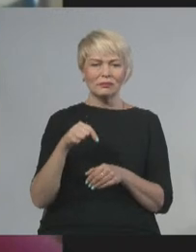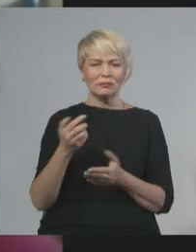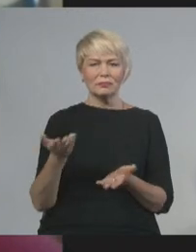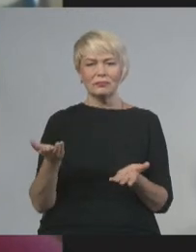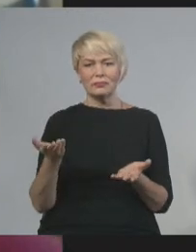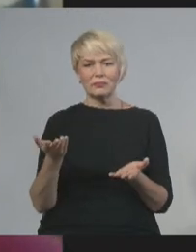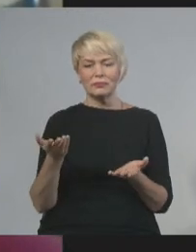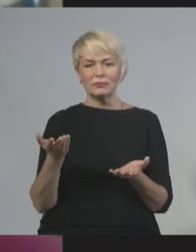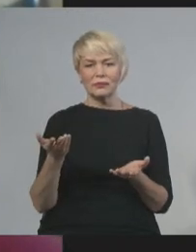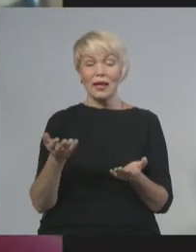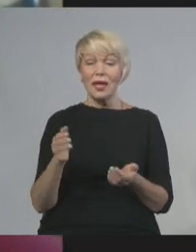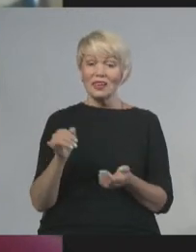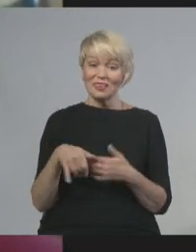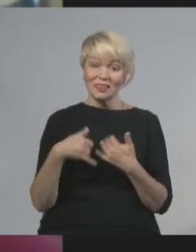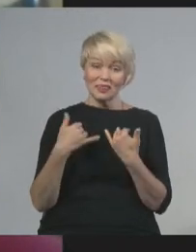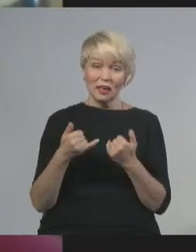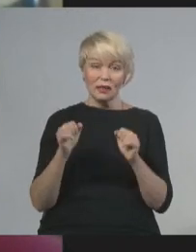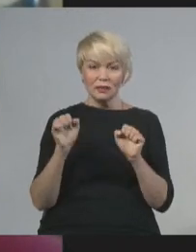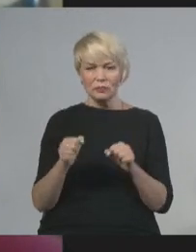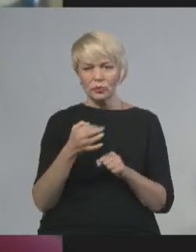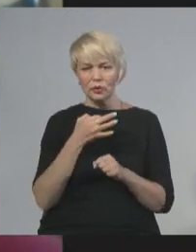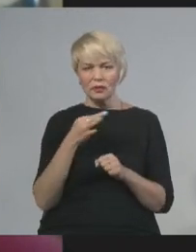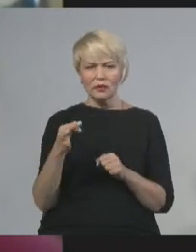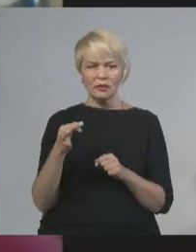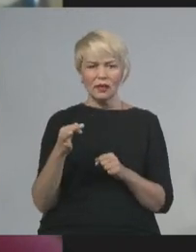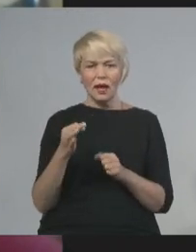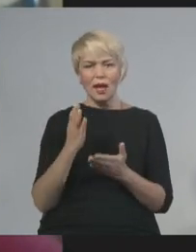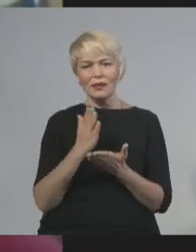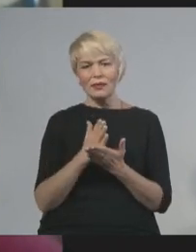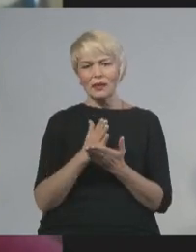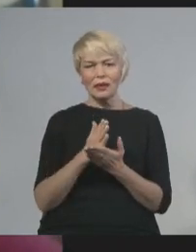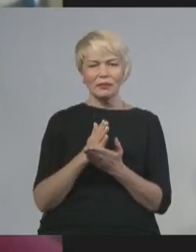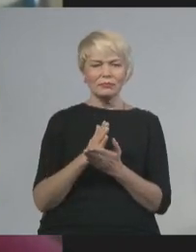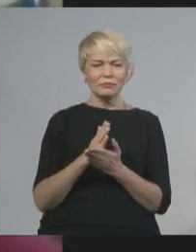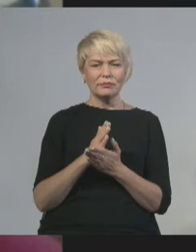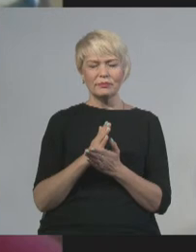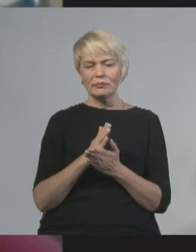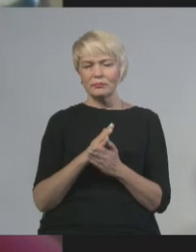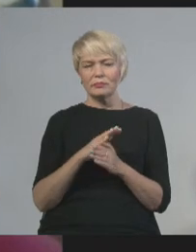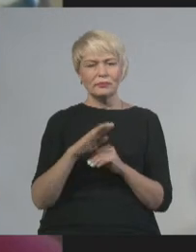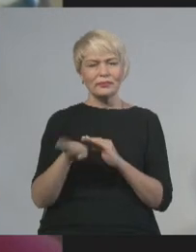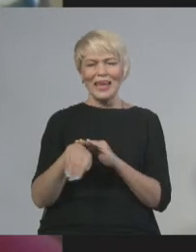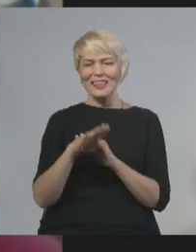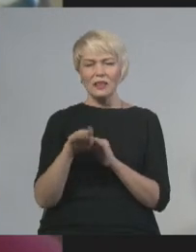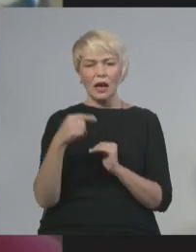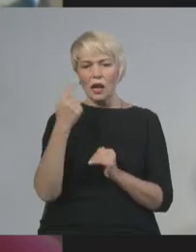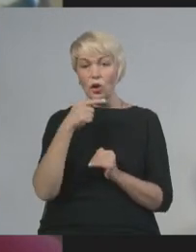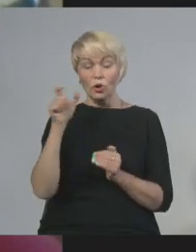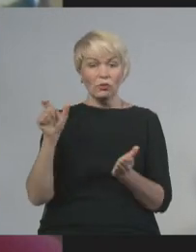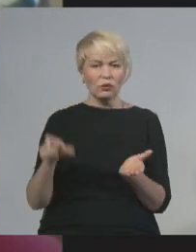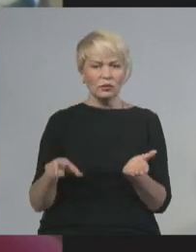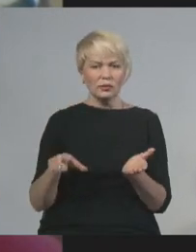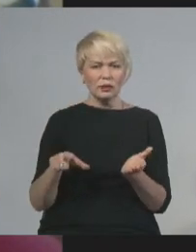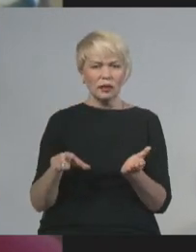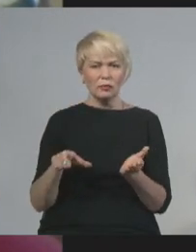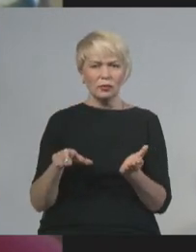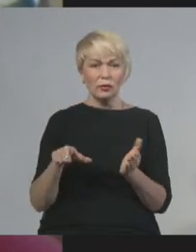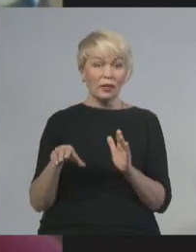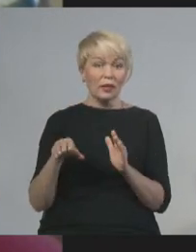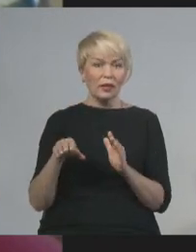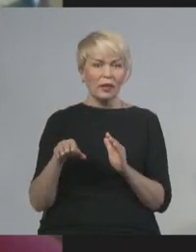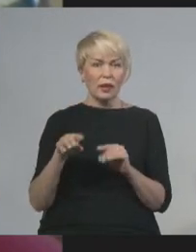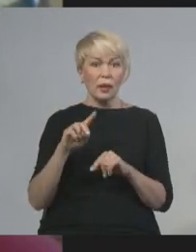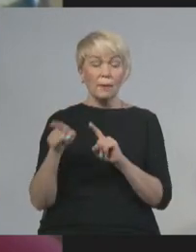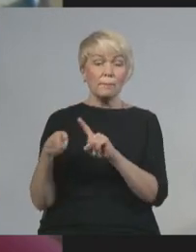kind of neutral um we actually had presidential elections during the pandemic and that was an interesting case in terms of